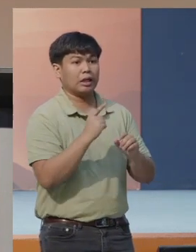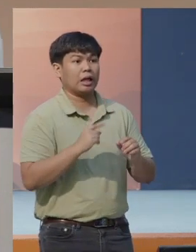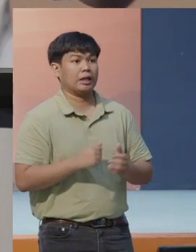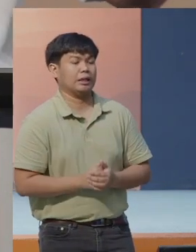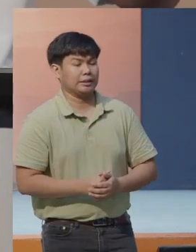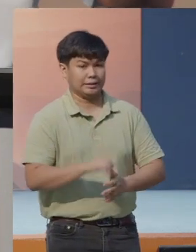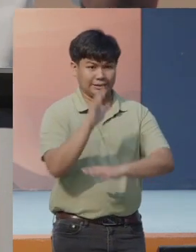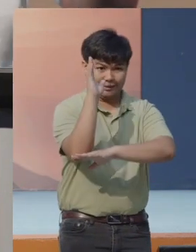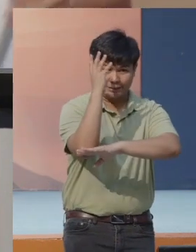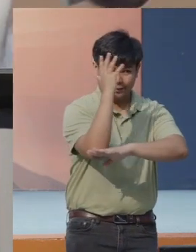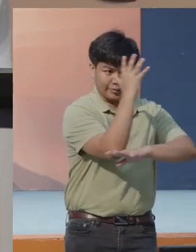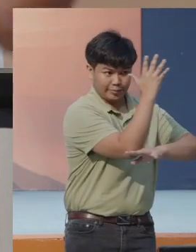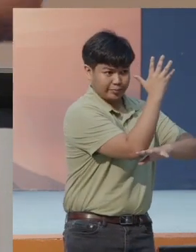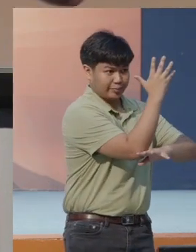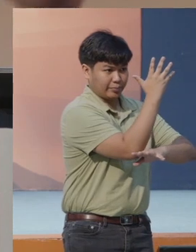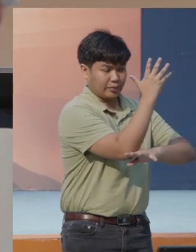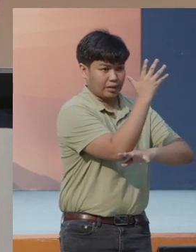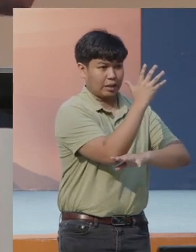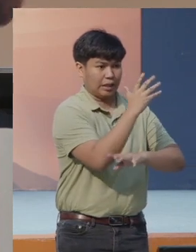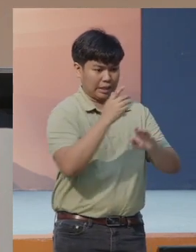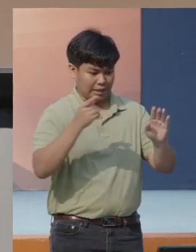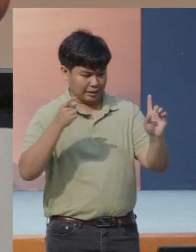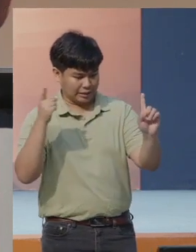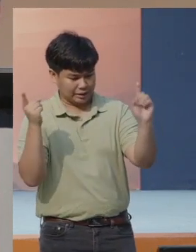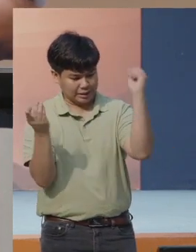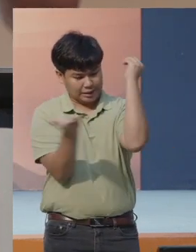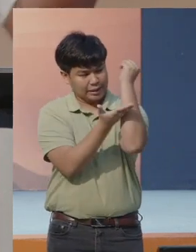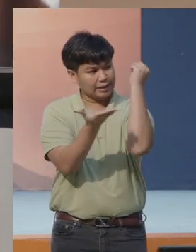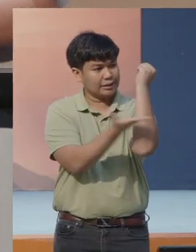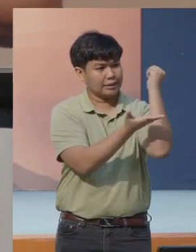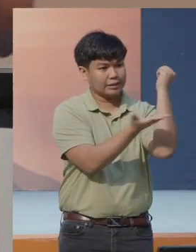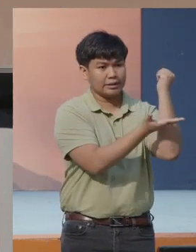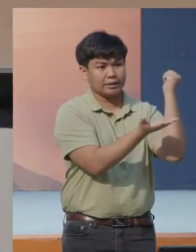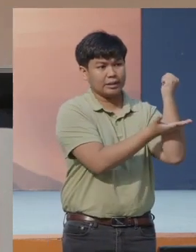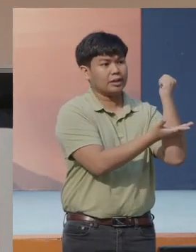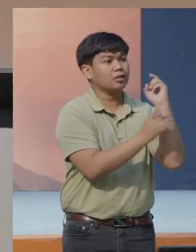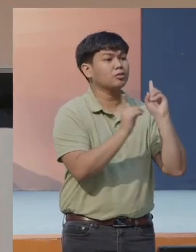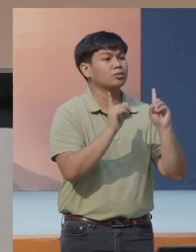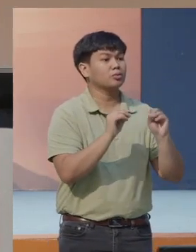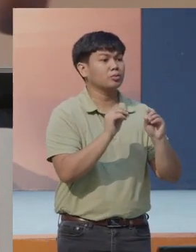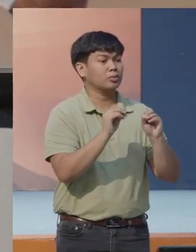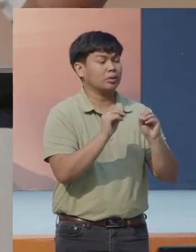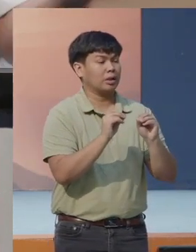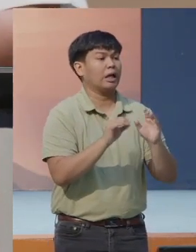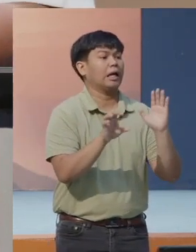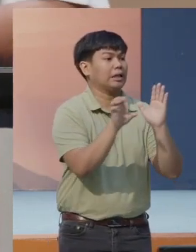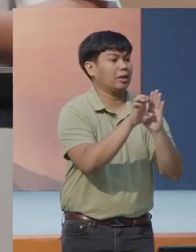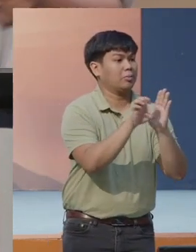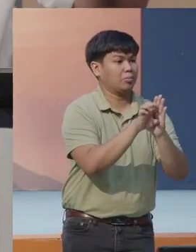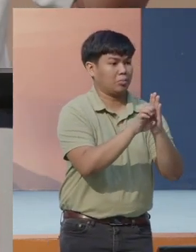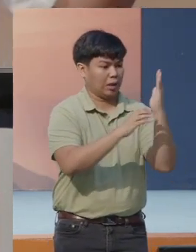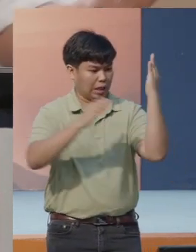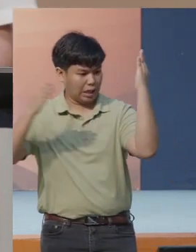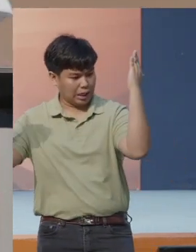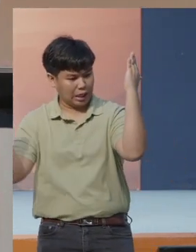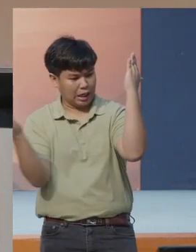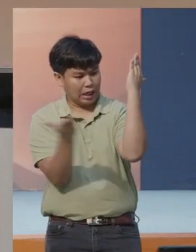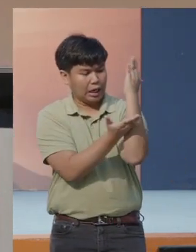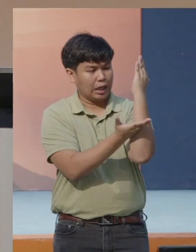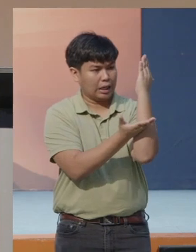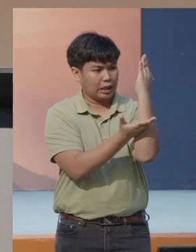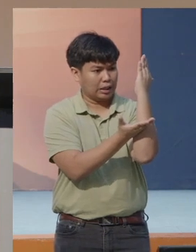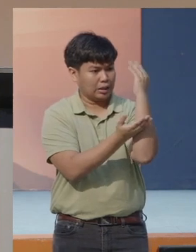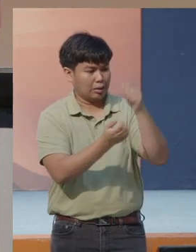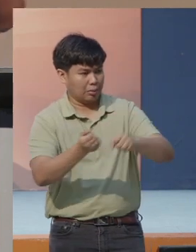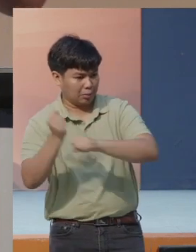forest with his neighbor to cut wood, and his hand swings the axe to cut down a